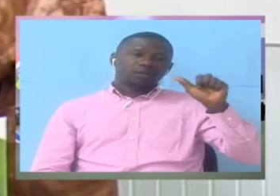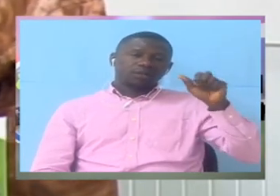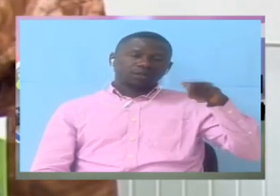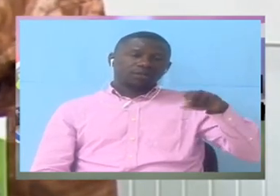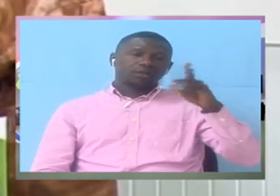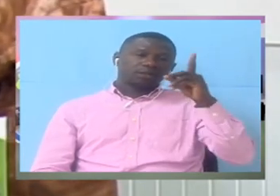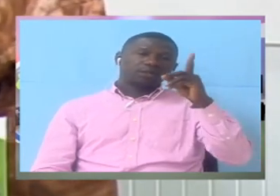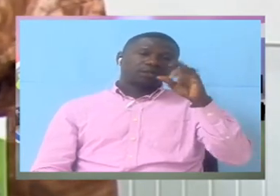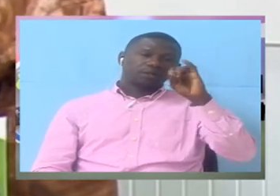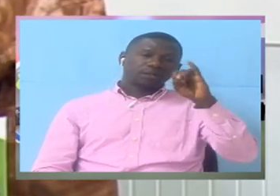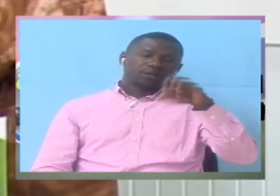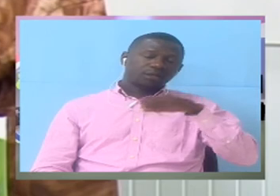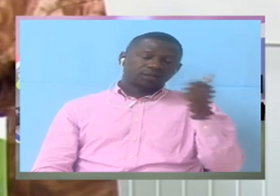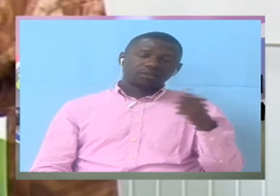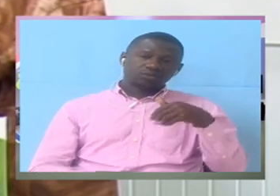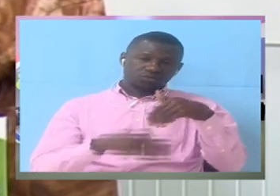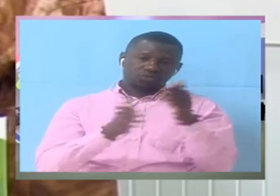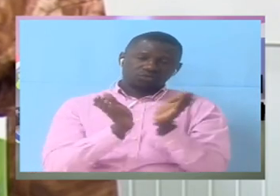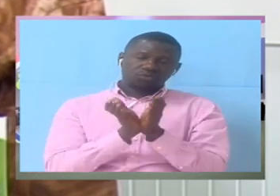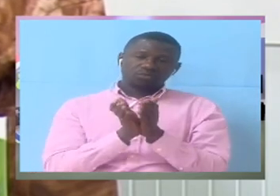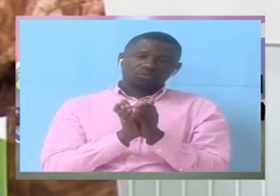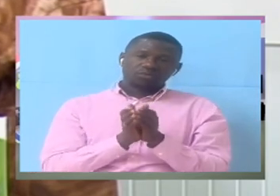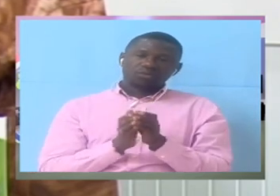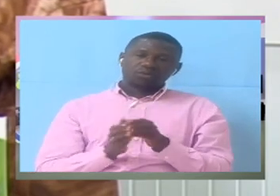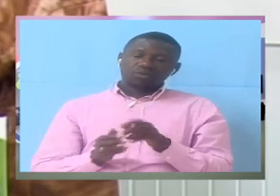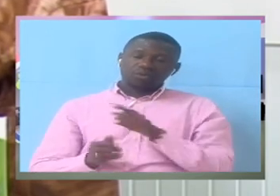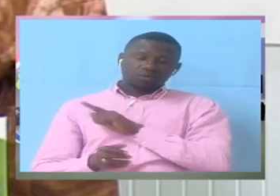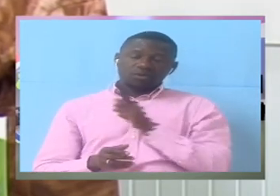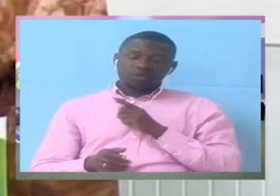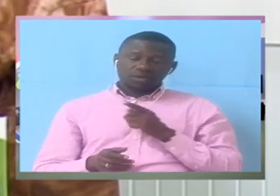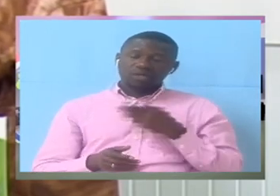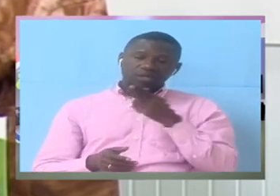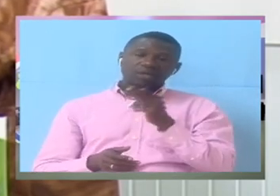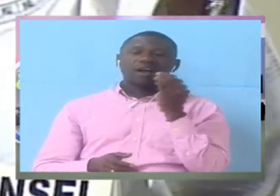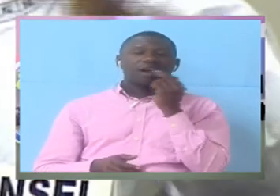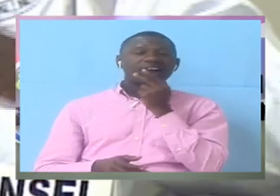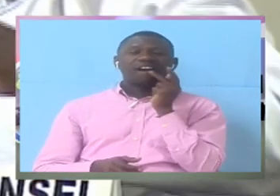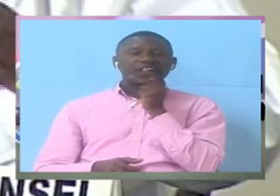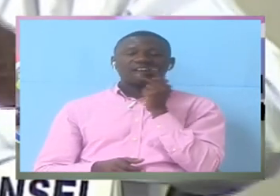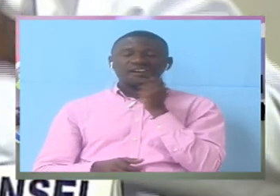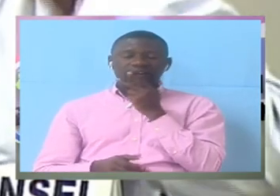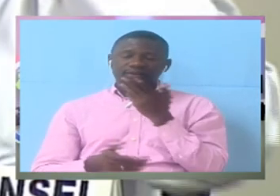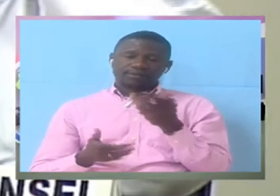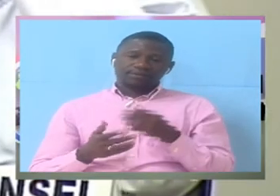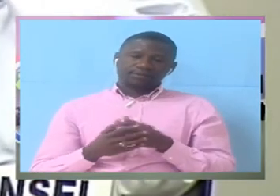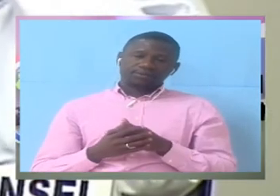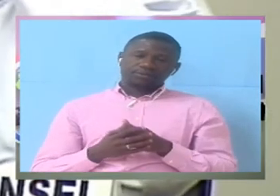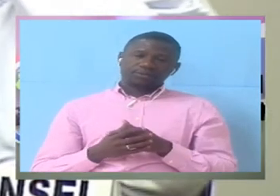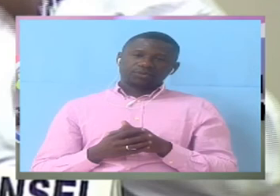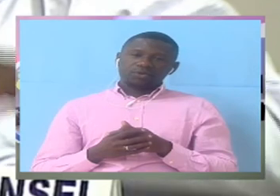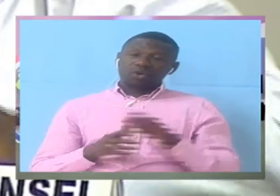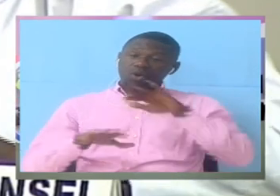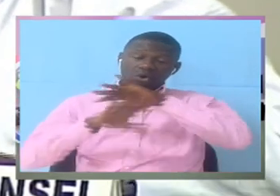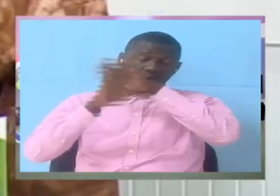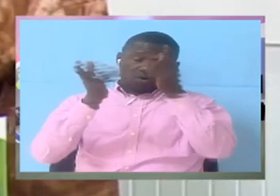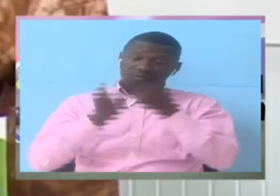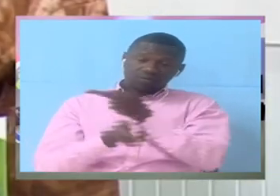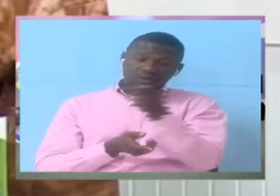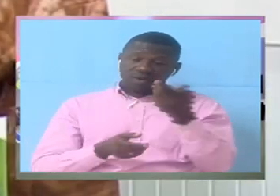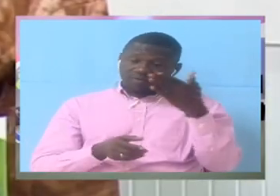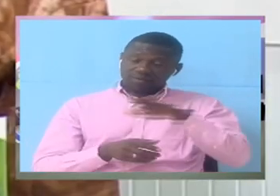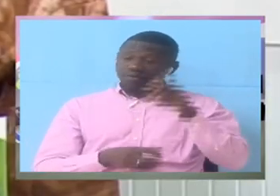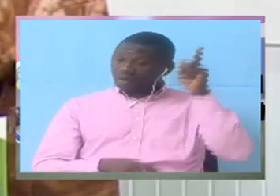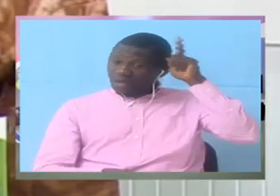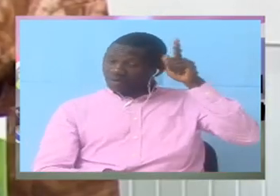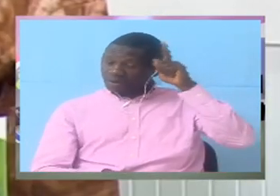were at Kaulah. All of you were from Liberia, or there were some who were co-opted from other places?